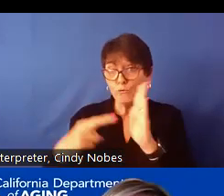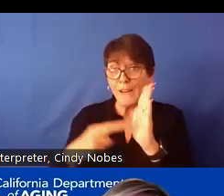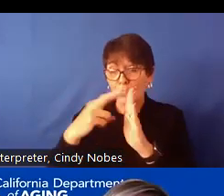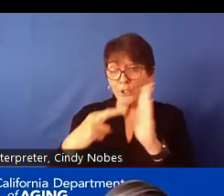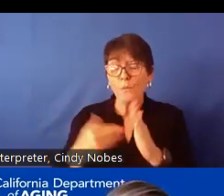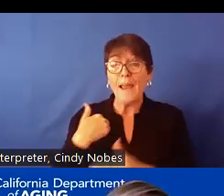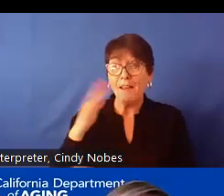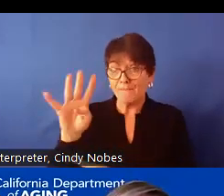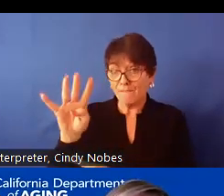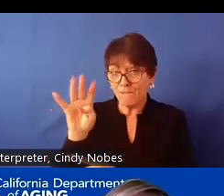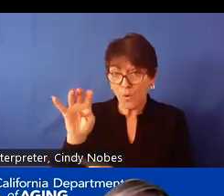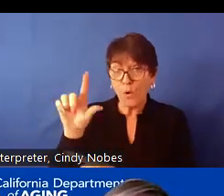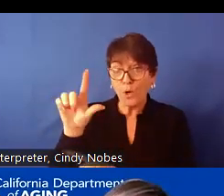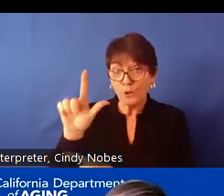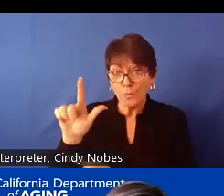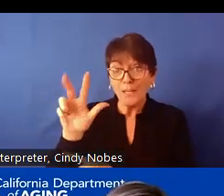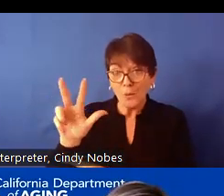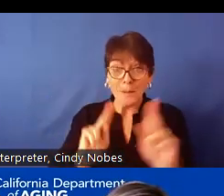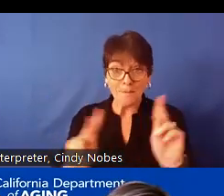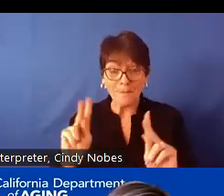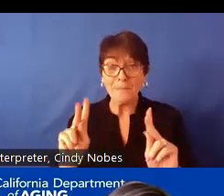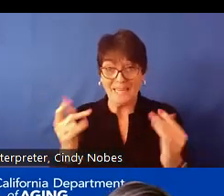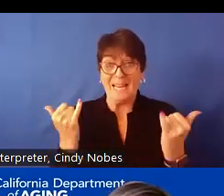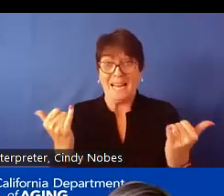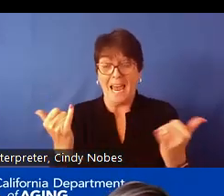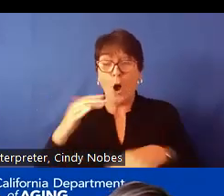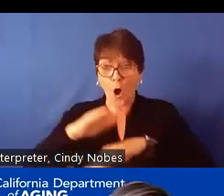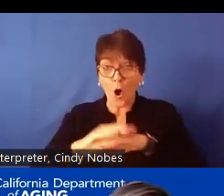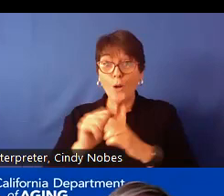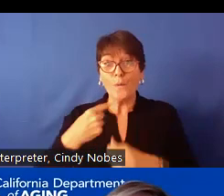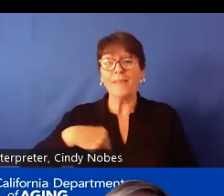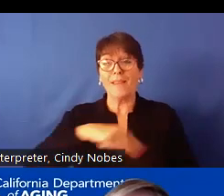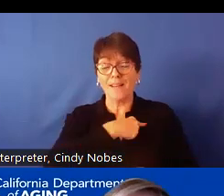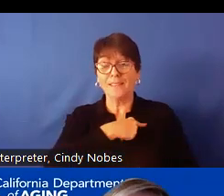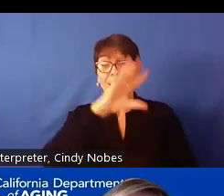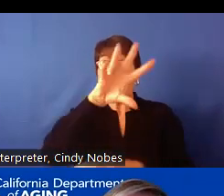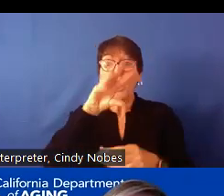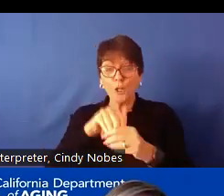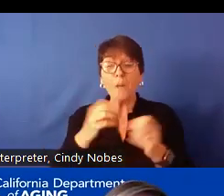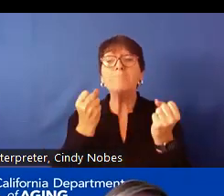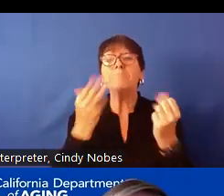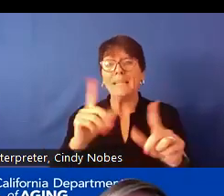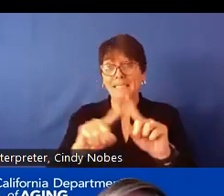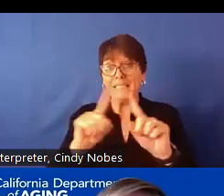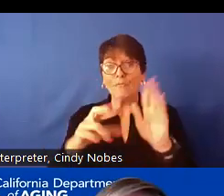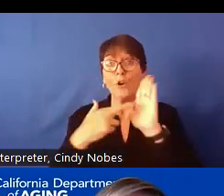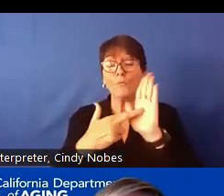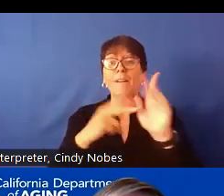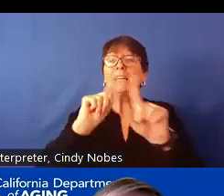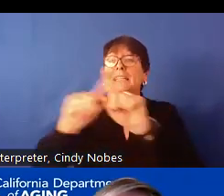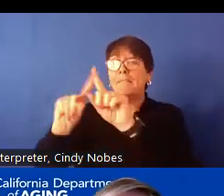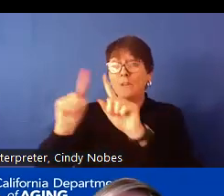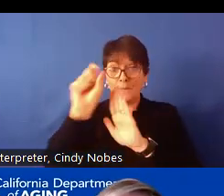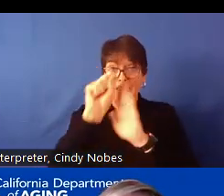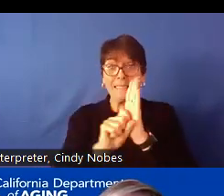have 423 participants on with us, including a number of representatives from various state